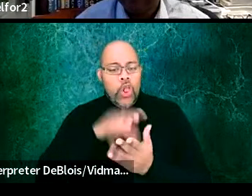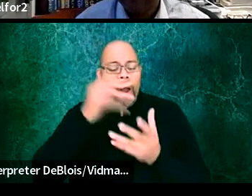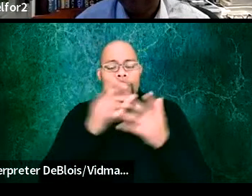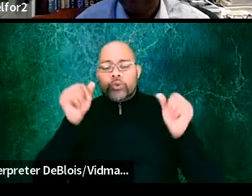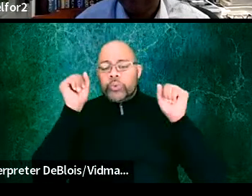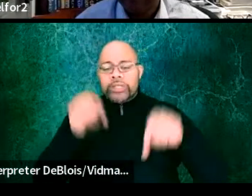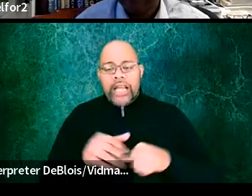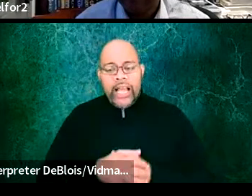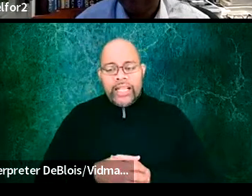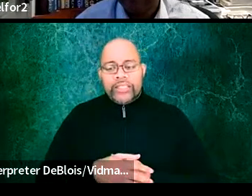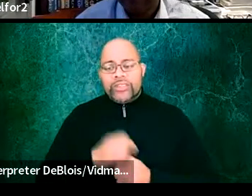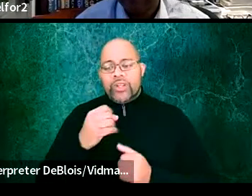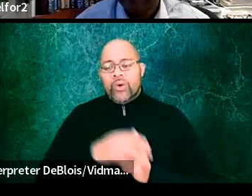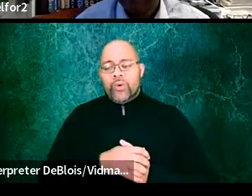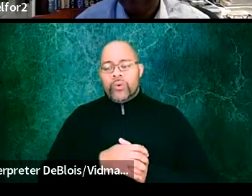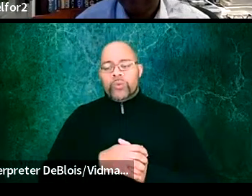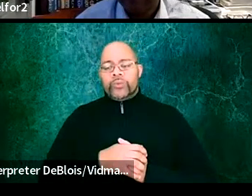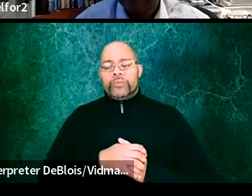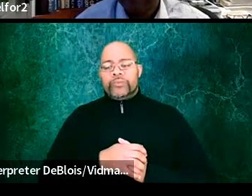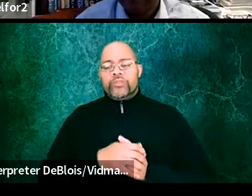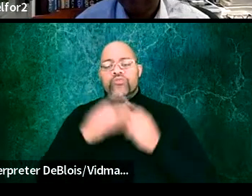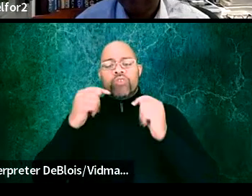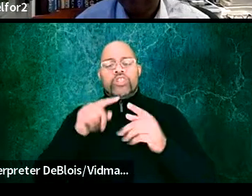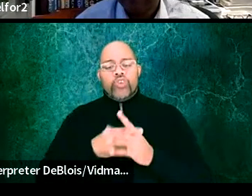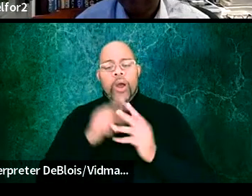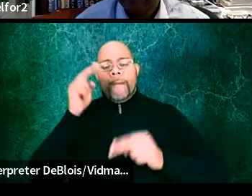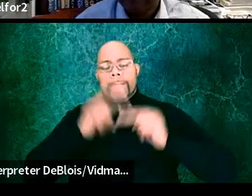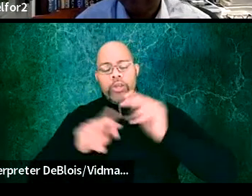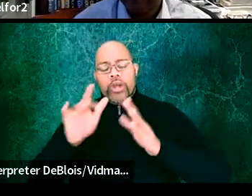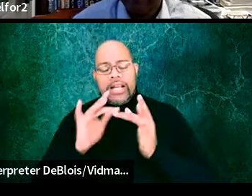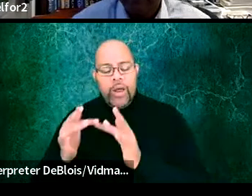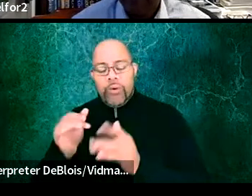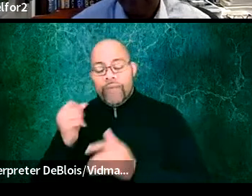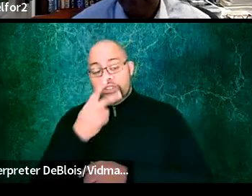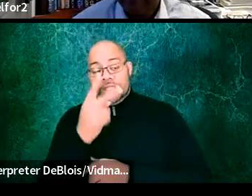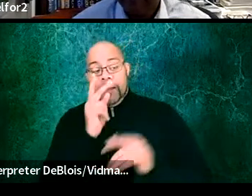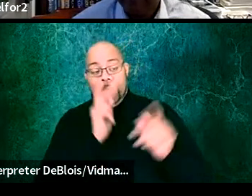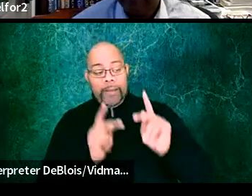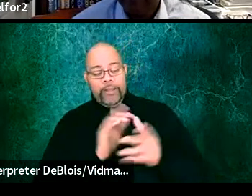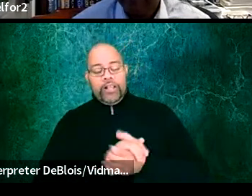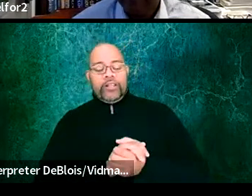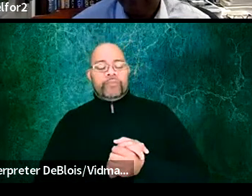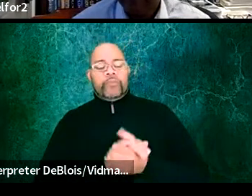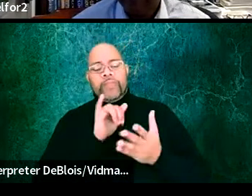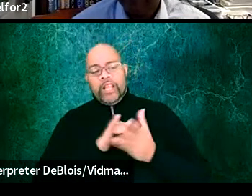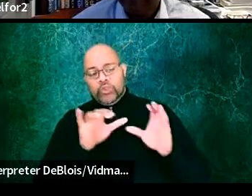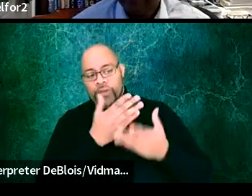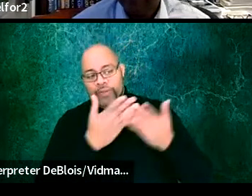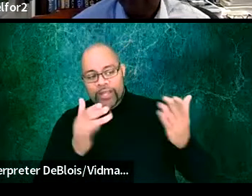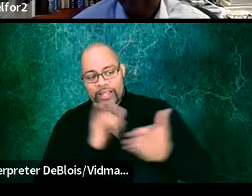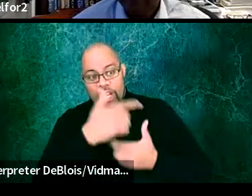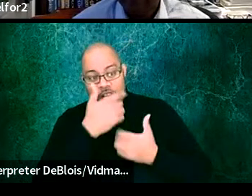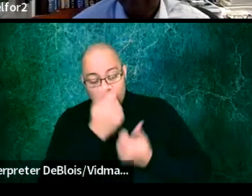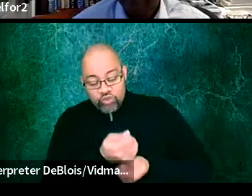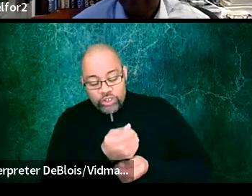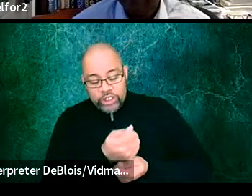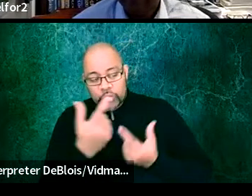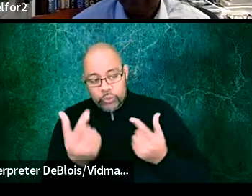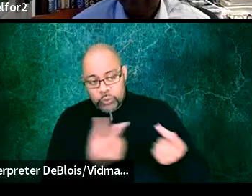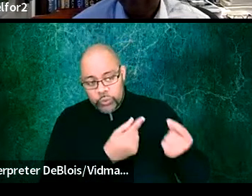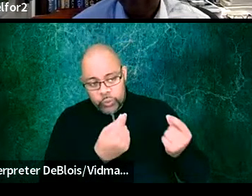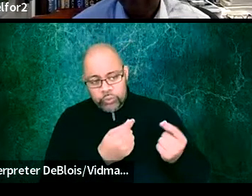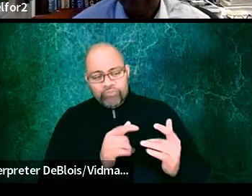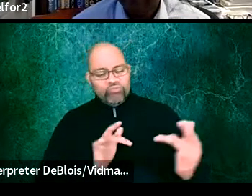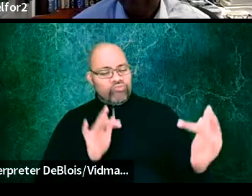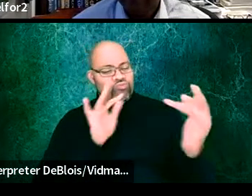as you can. And so try to start building your networks. If you see people that are doing things that you're interested in doing,